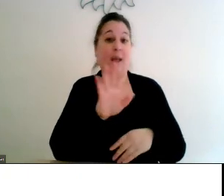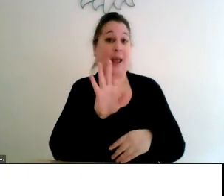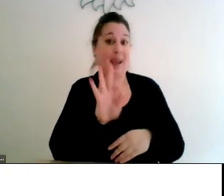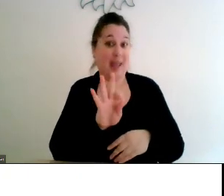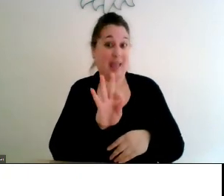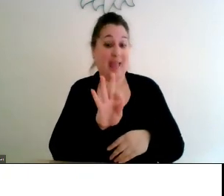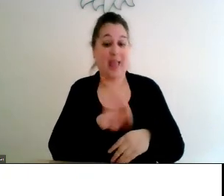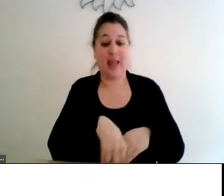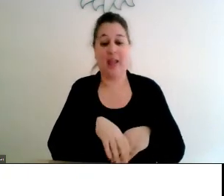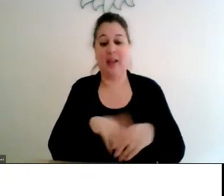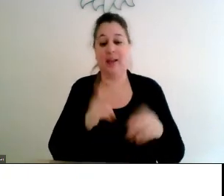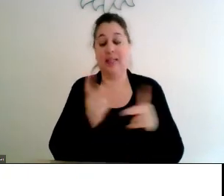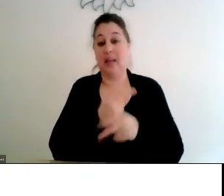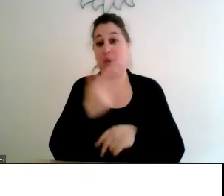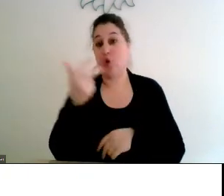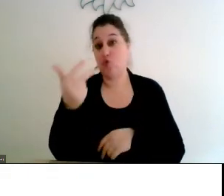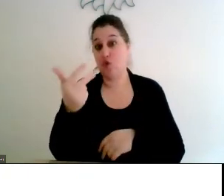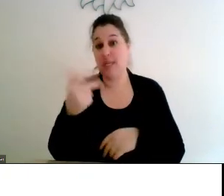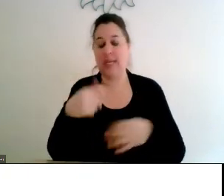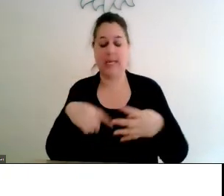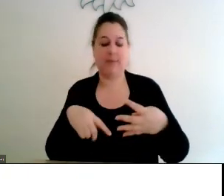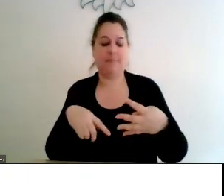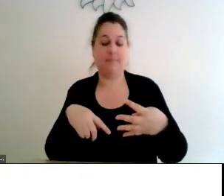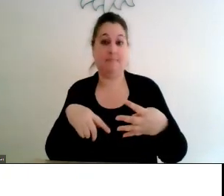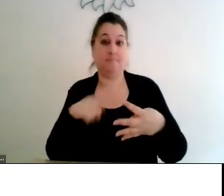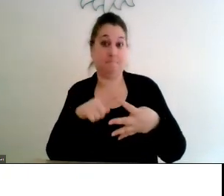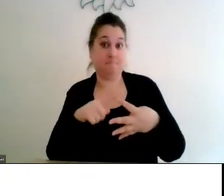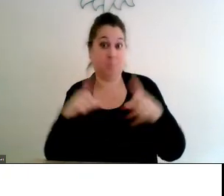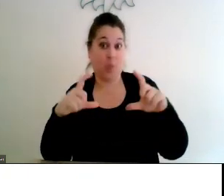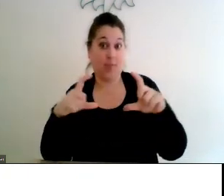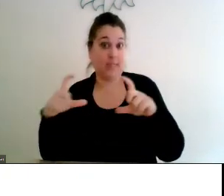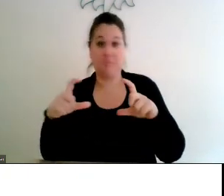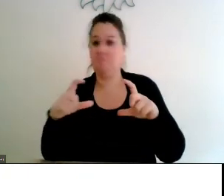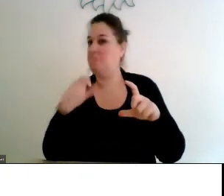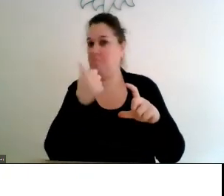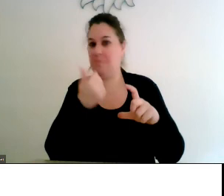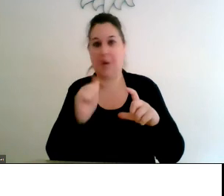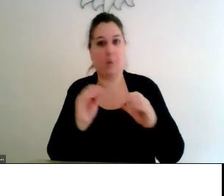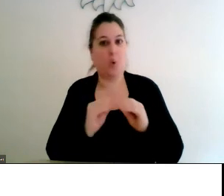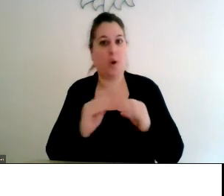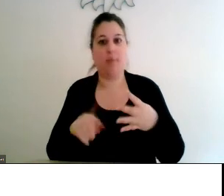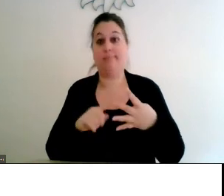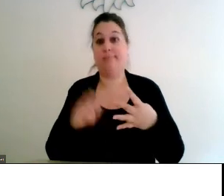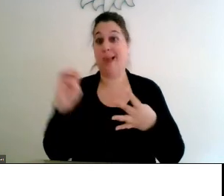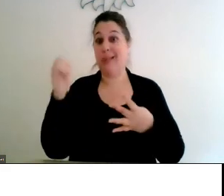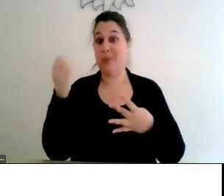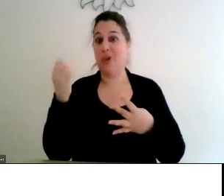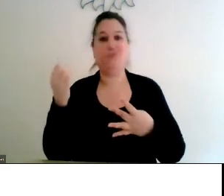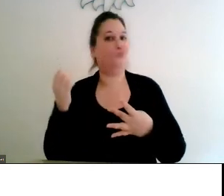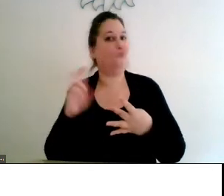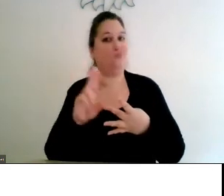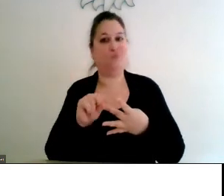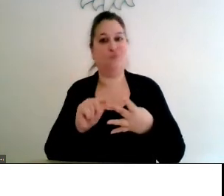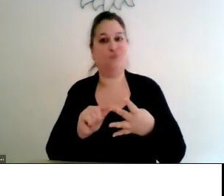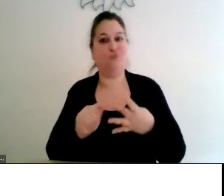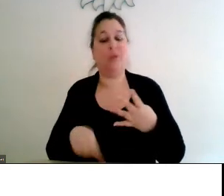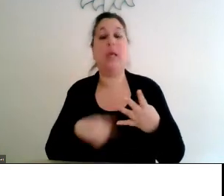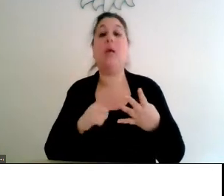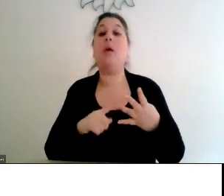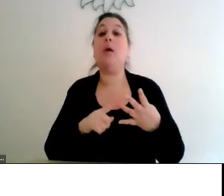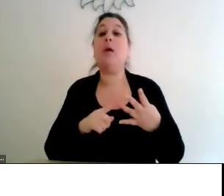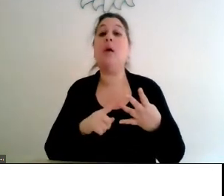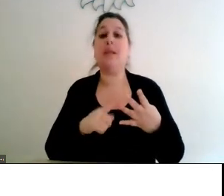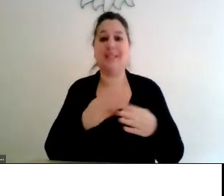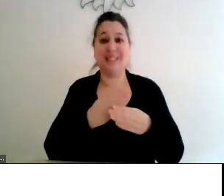Do I see any exponents? Nope. Do we see any multiplication or division? Yes, there's division and